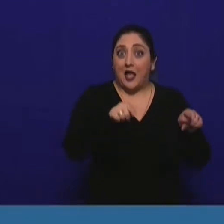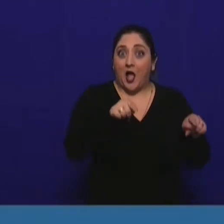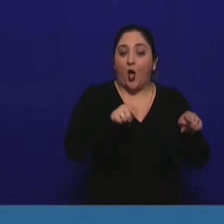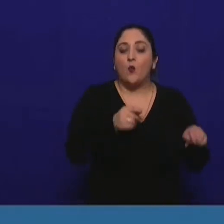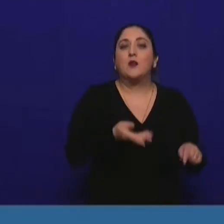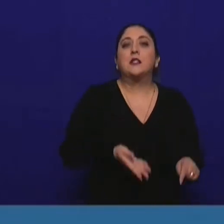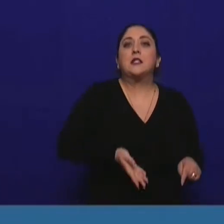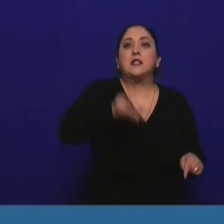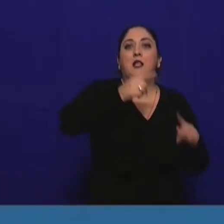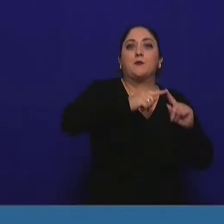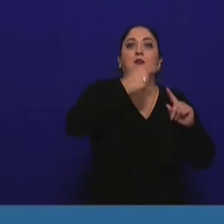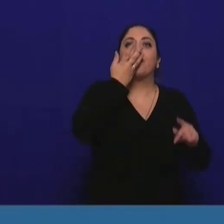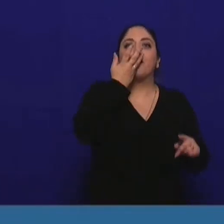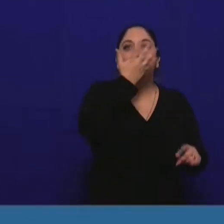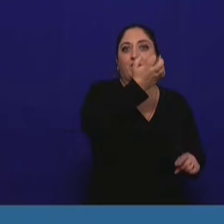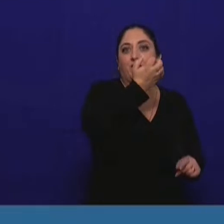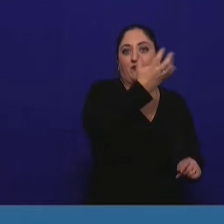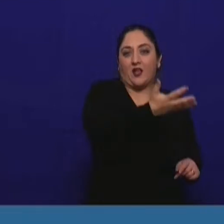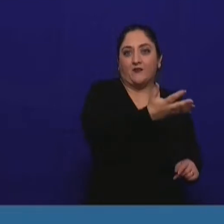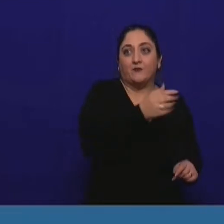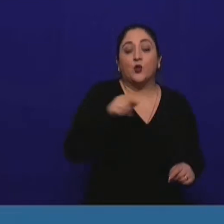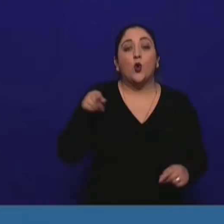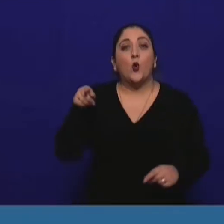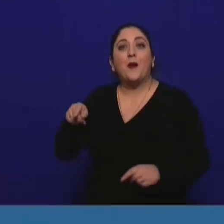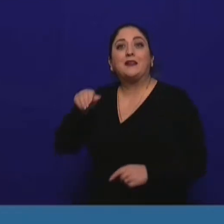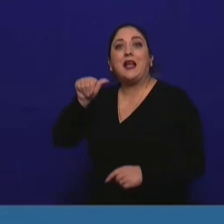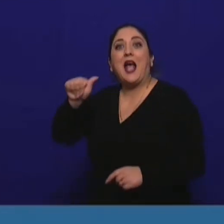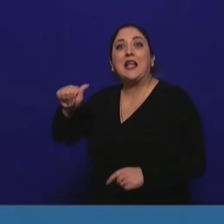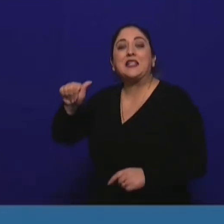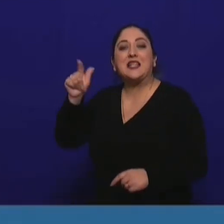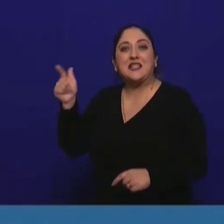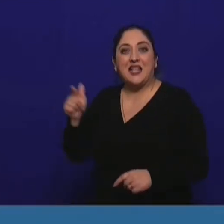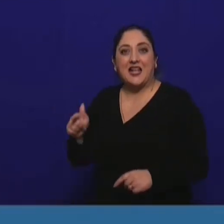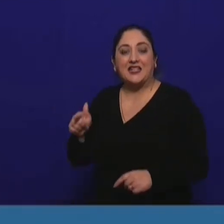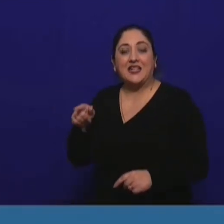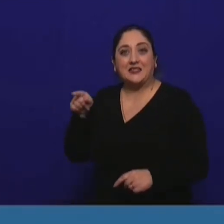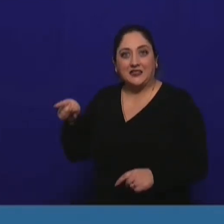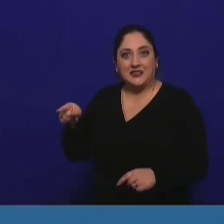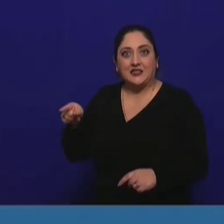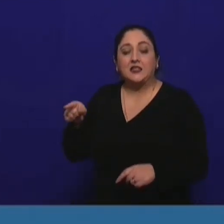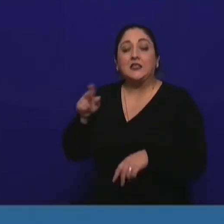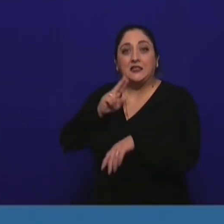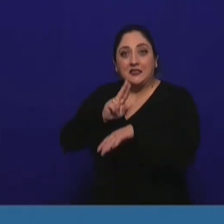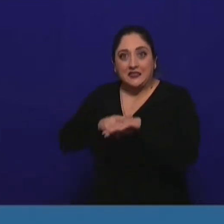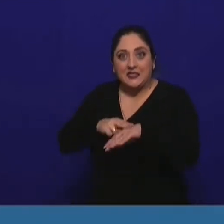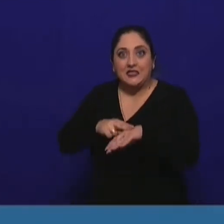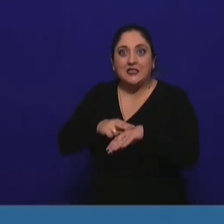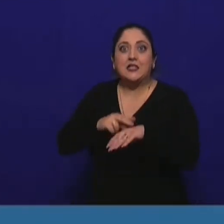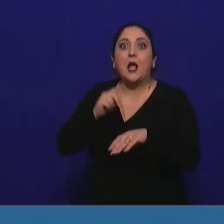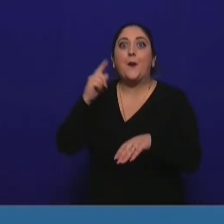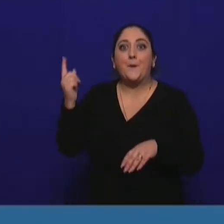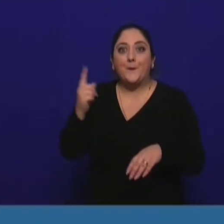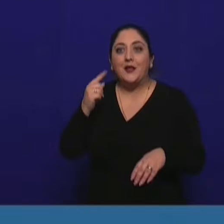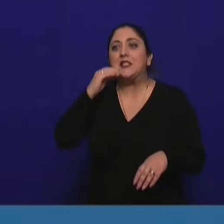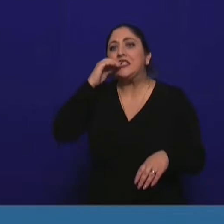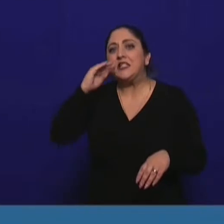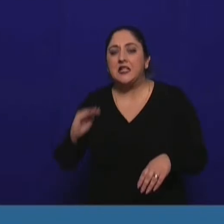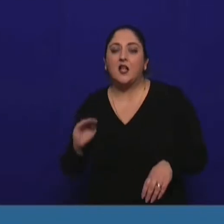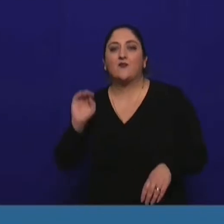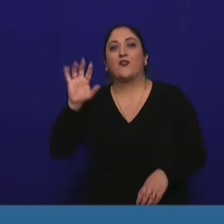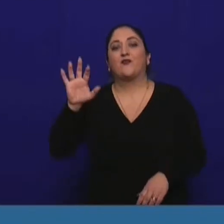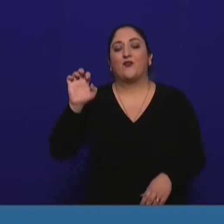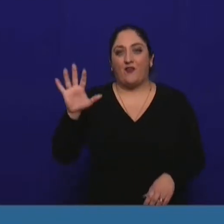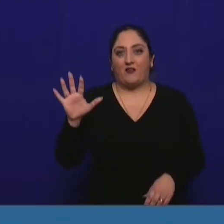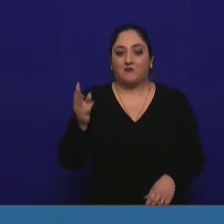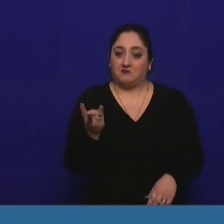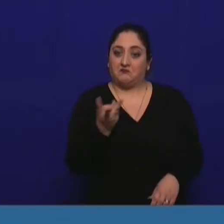minn 55 sena u mbagħad għandna l-AstraZeneca li qegħdin intuha lil nies li għandhom inqas minn 55 sena.